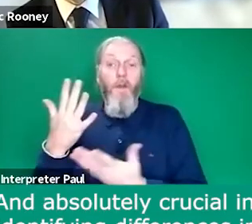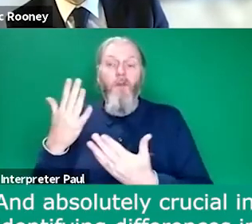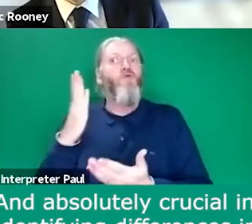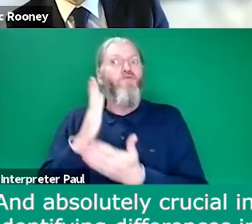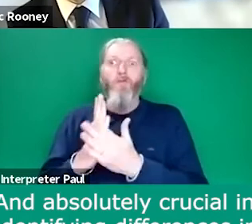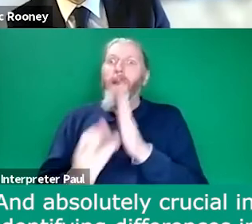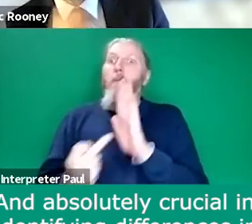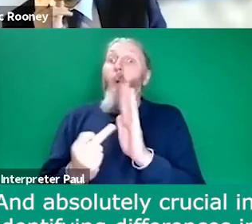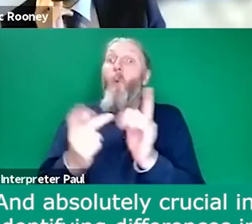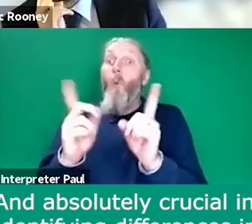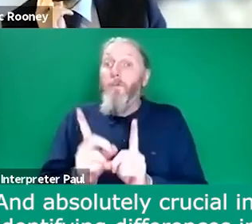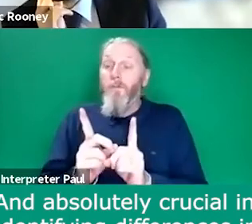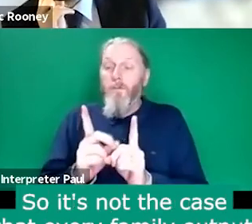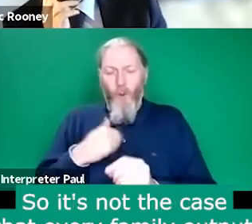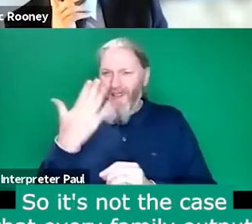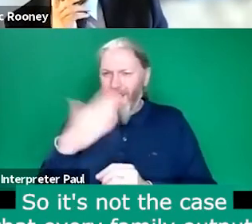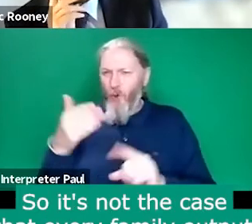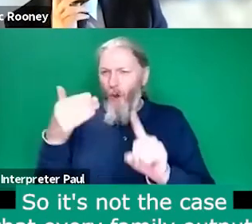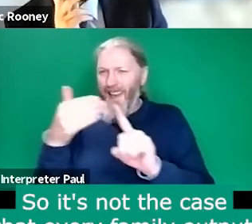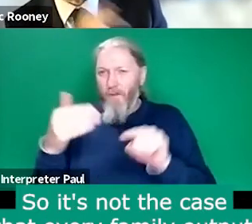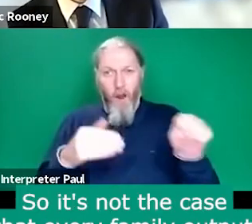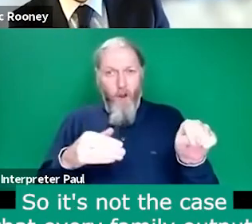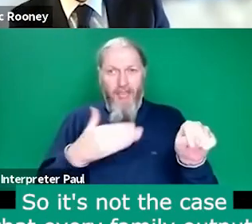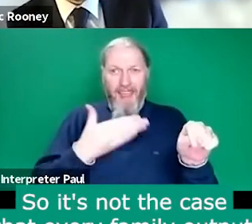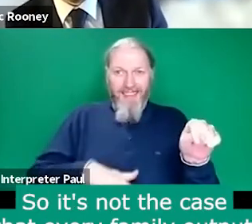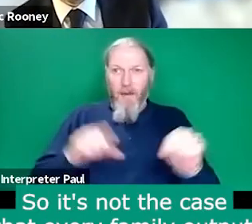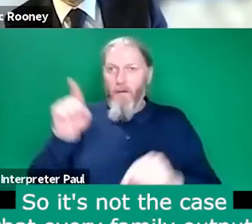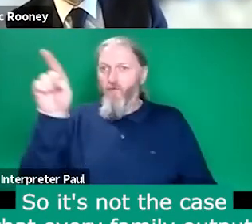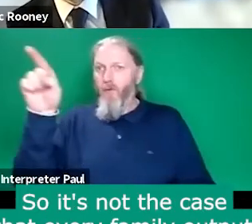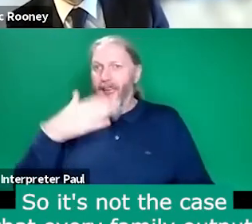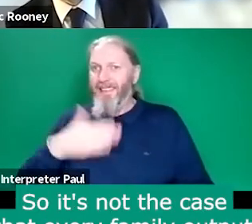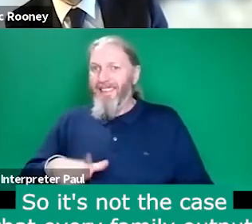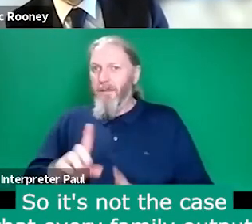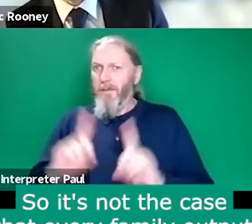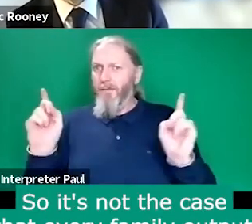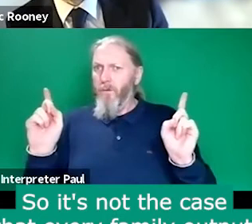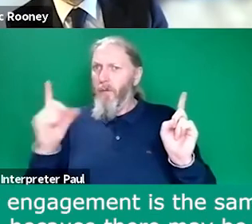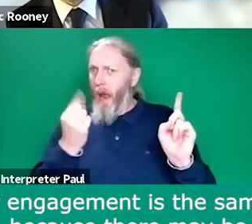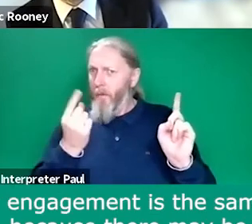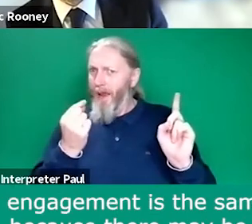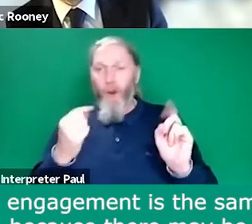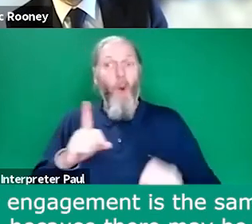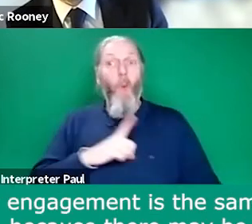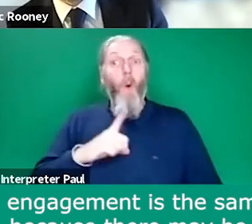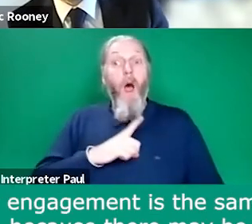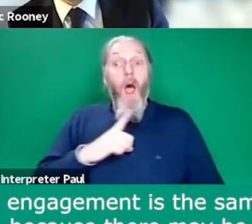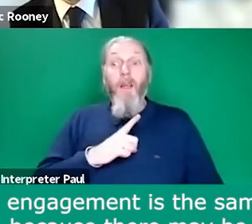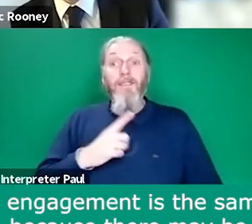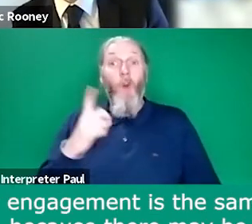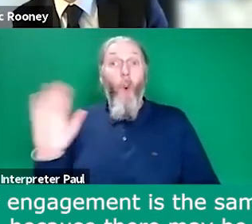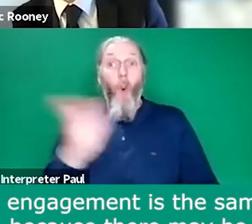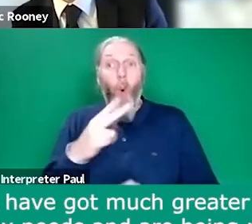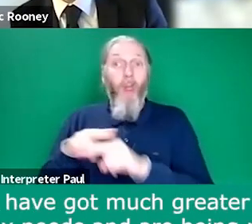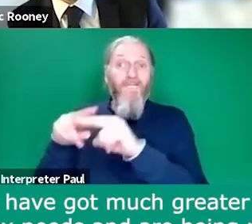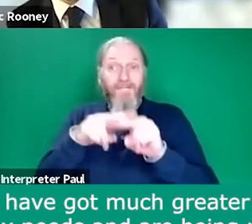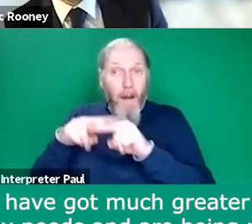that is identifying differences in needs. So it's not the case that every family output or engagement is the same, because